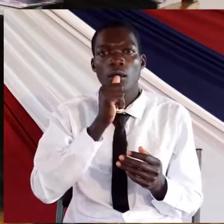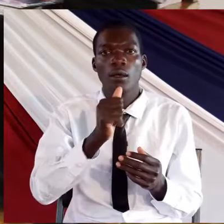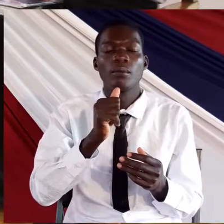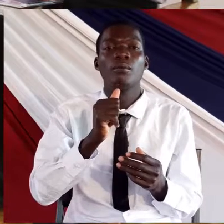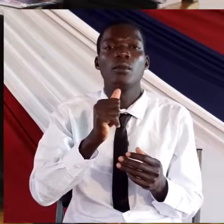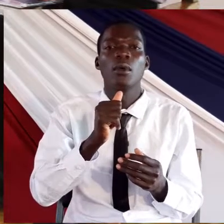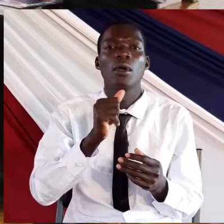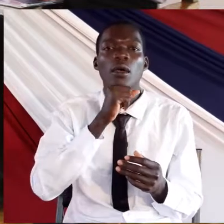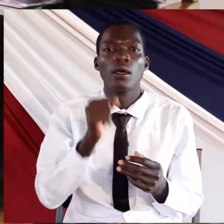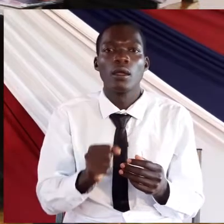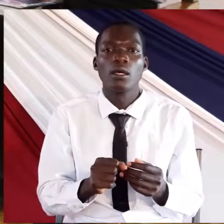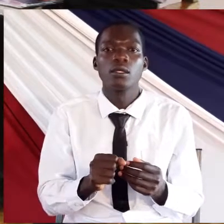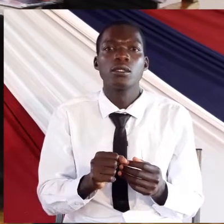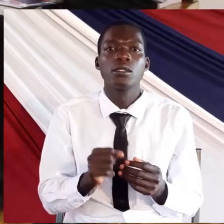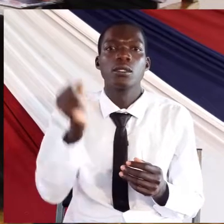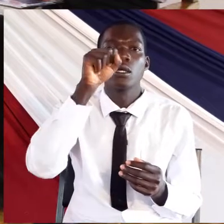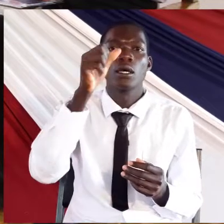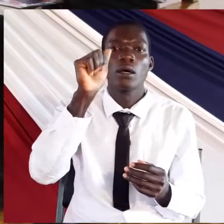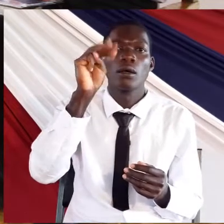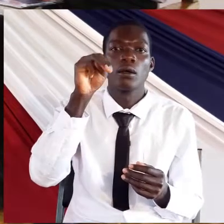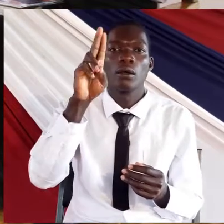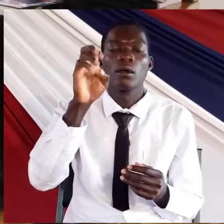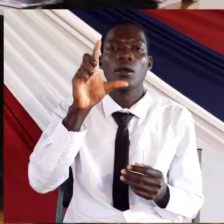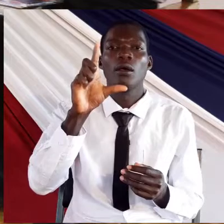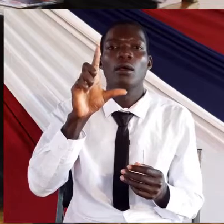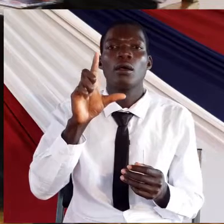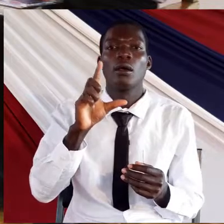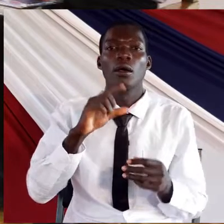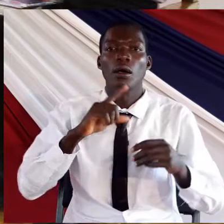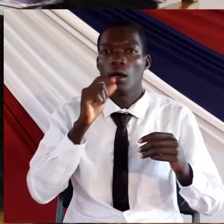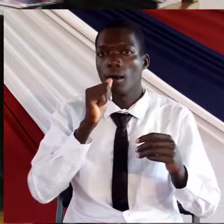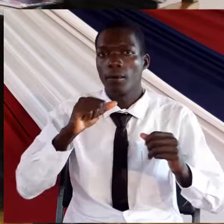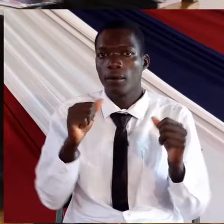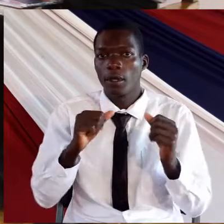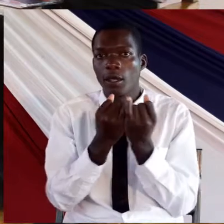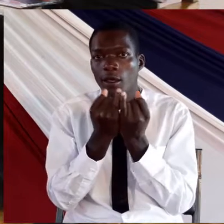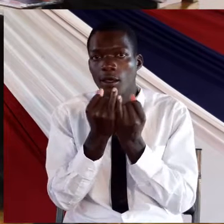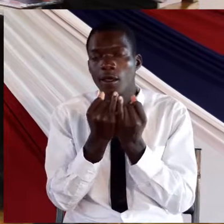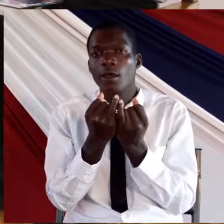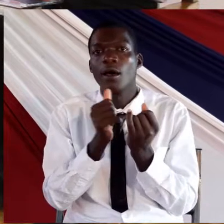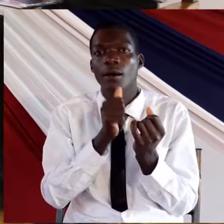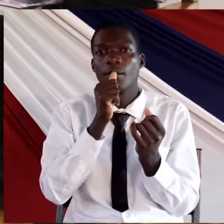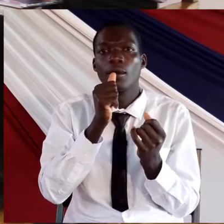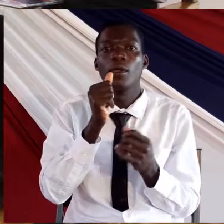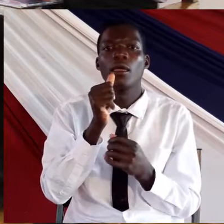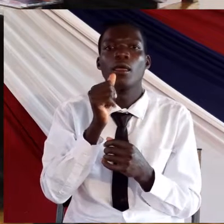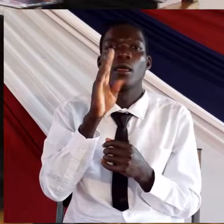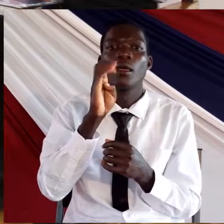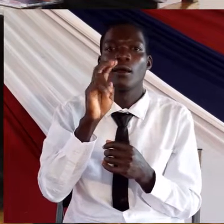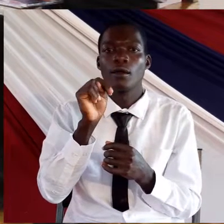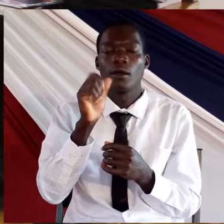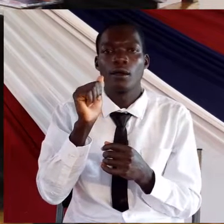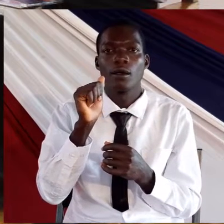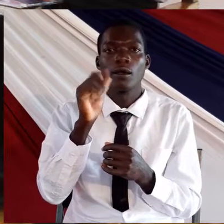Samuel Grenga. Welcome. Happy Sabbath. I am Elder Eric Omeruka. God bless you. Thanks